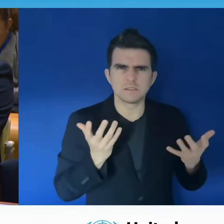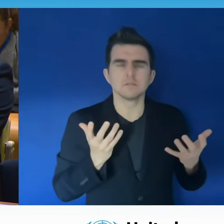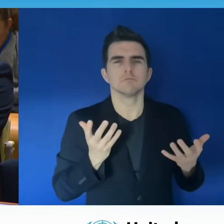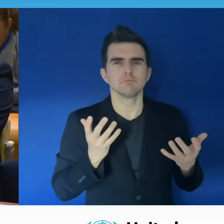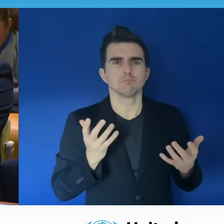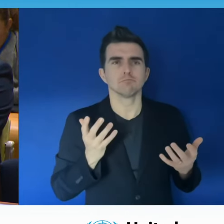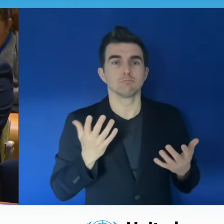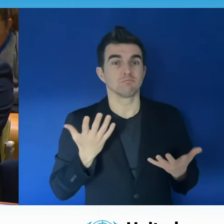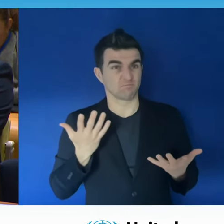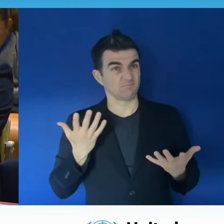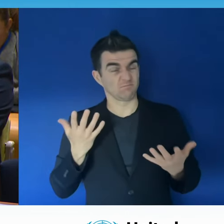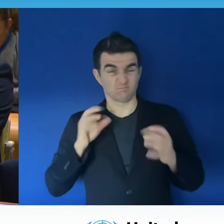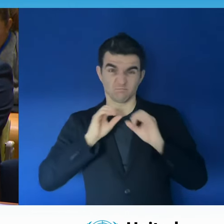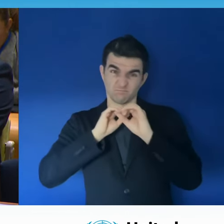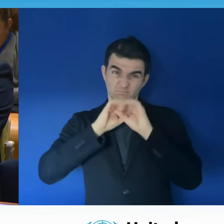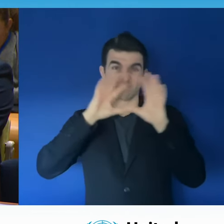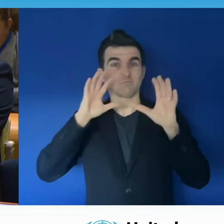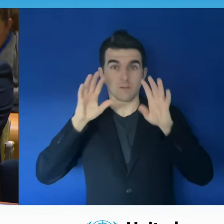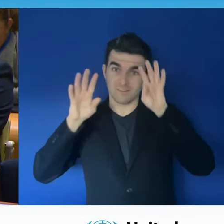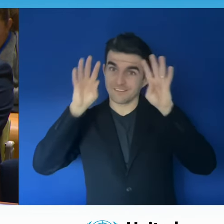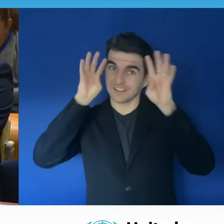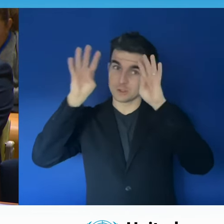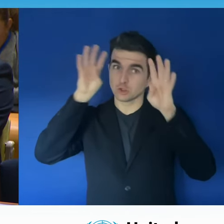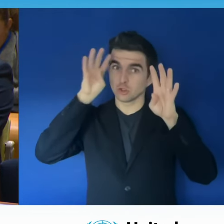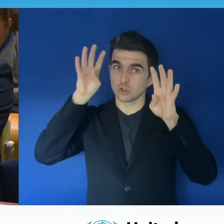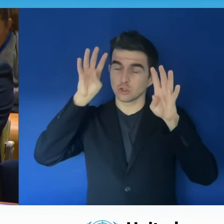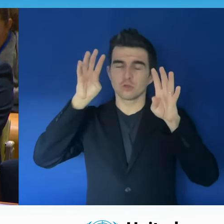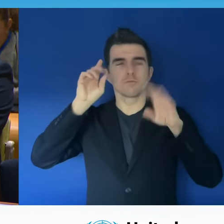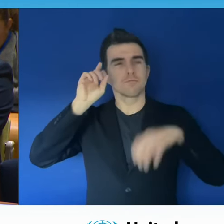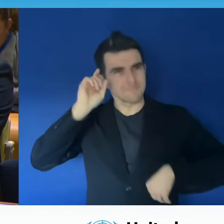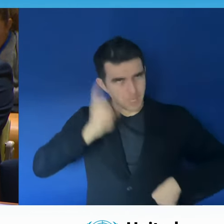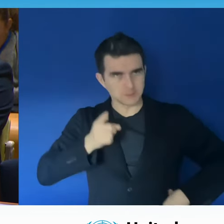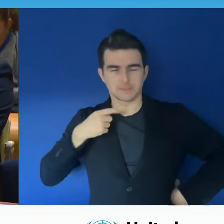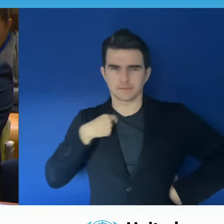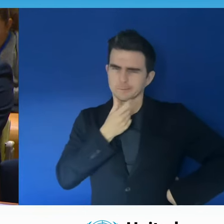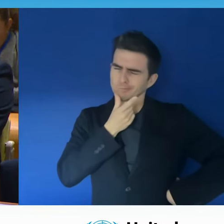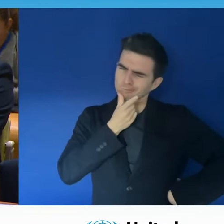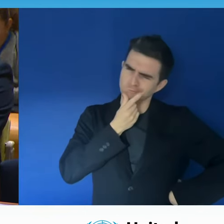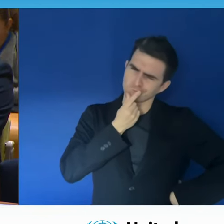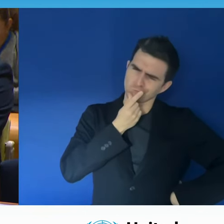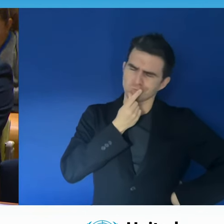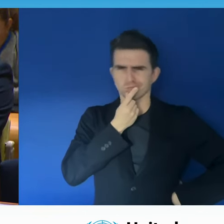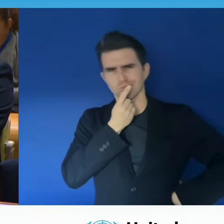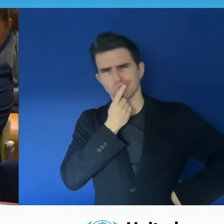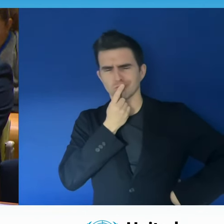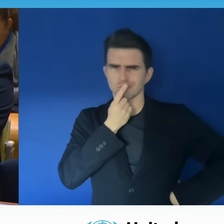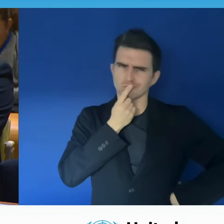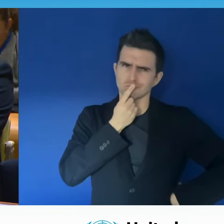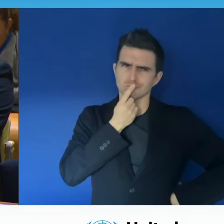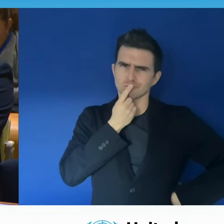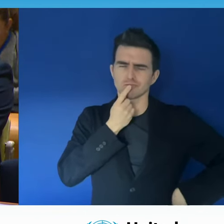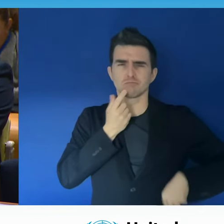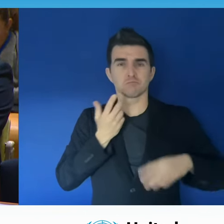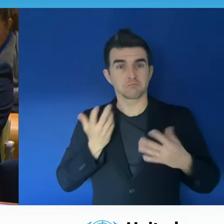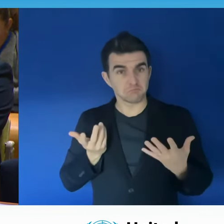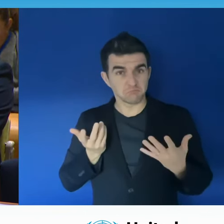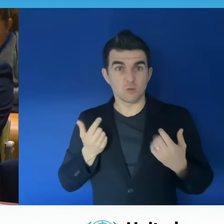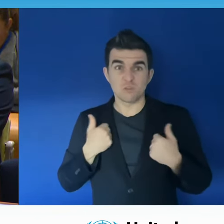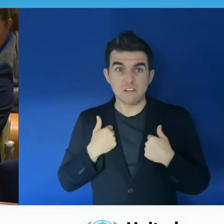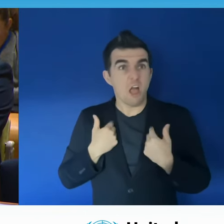that out of protocol, or are we actually empowering our governments, giving them the category that